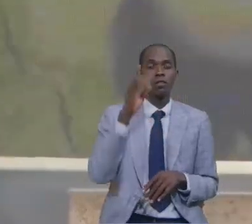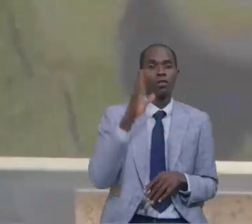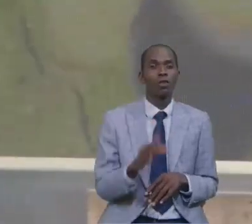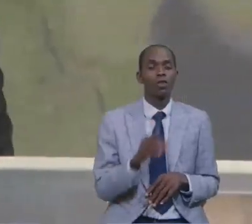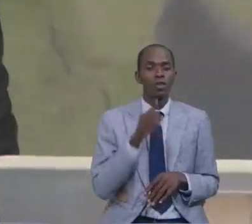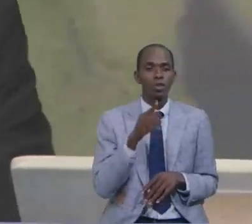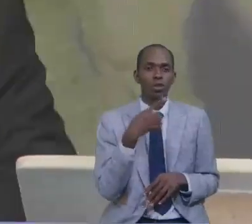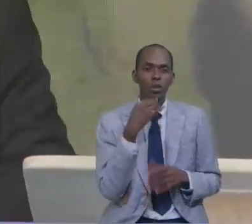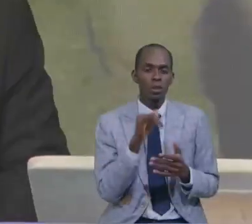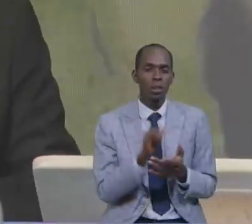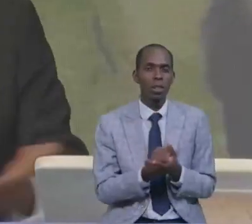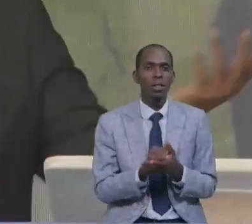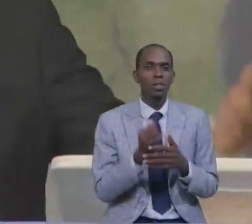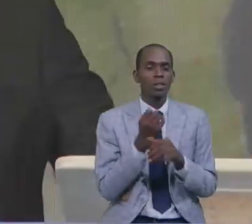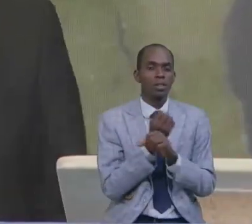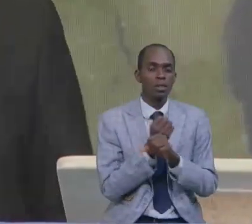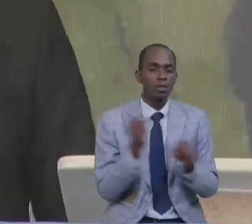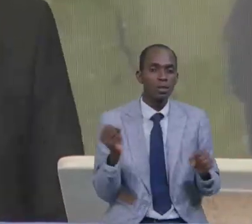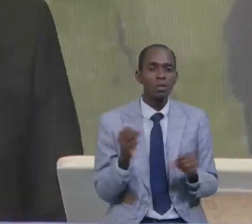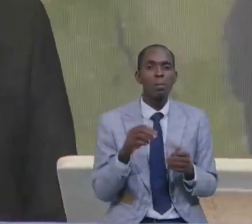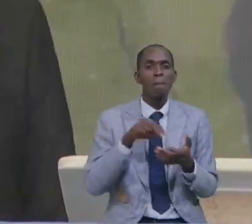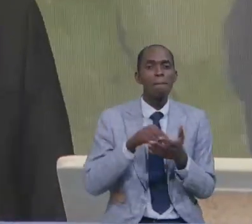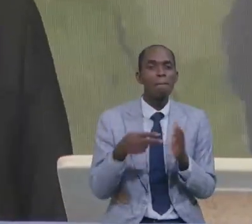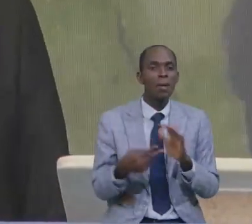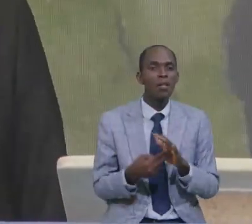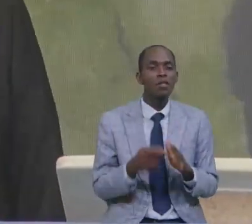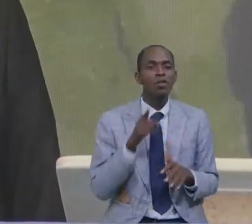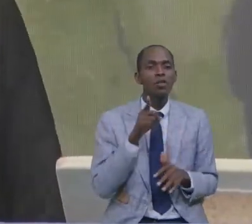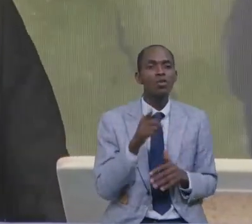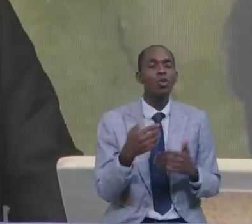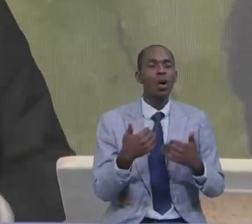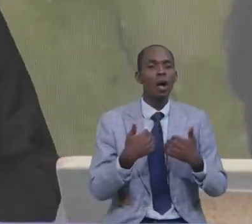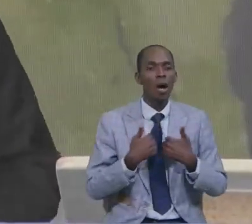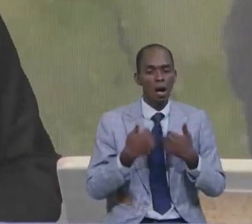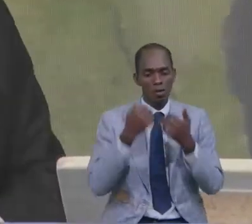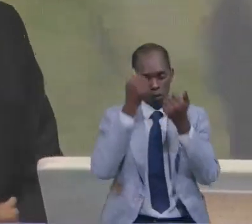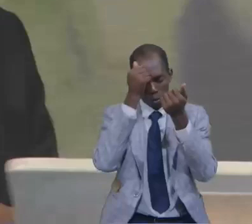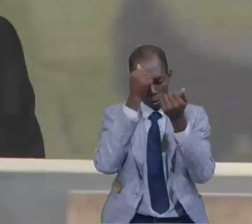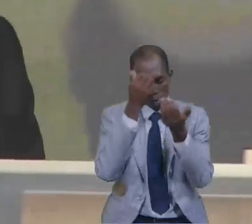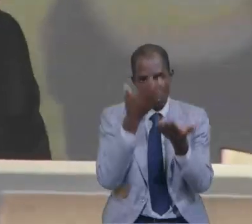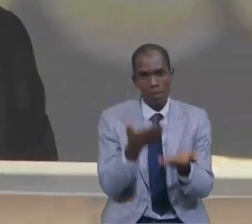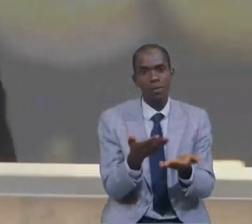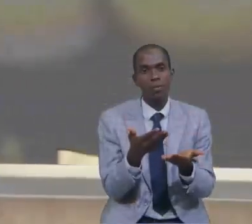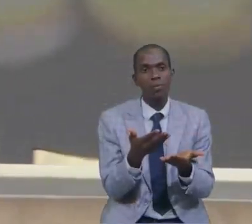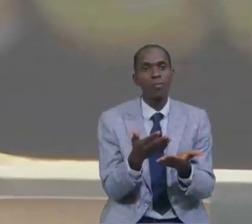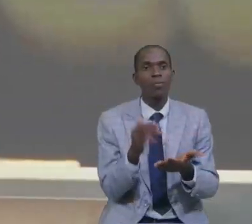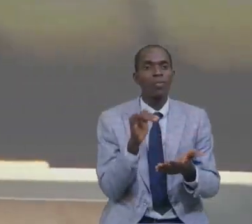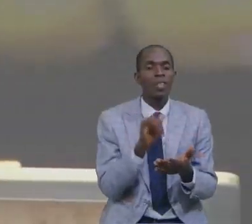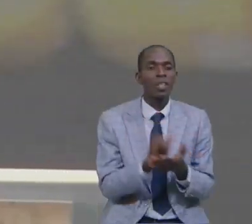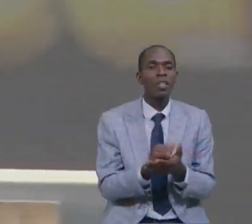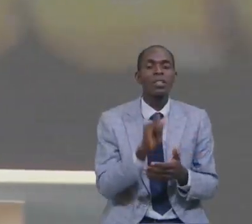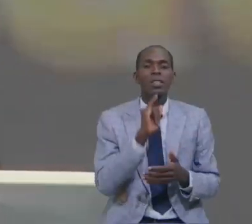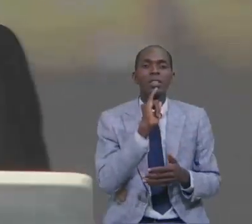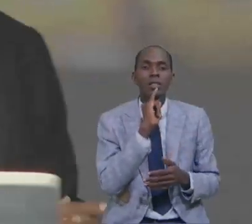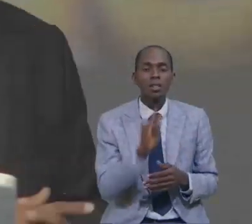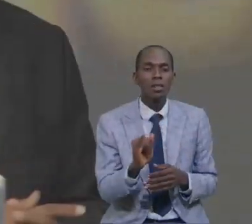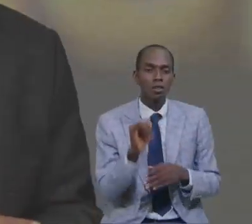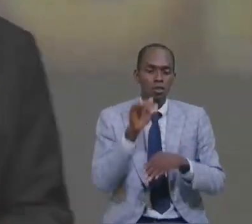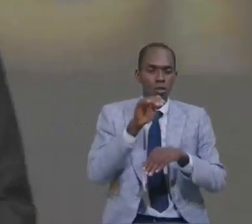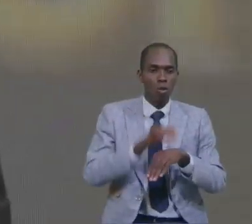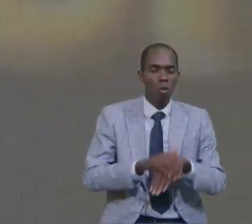is based on the guidebook that leads us to heaven. Romans chapter 6,